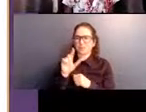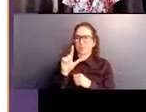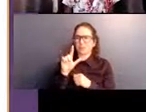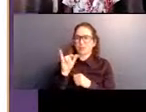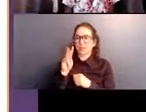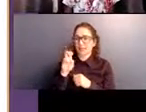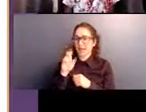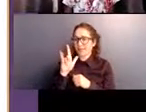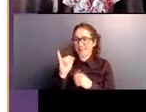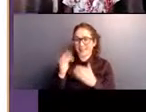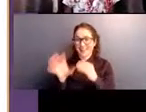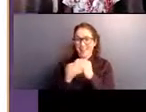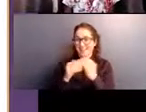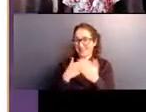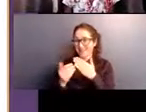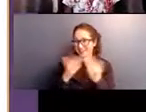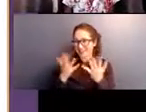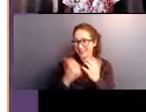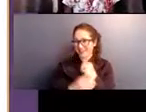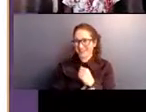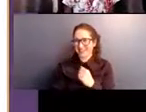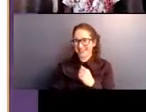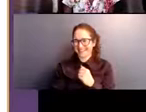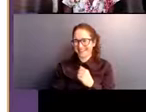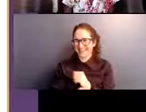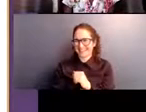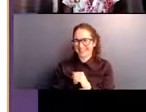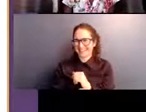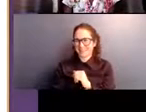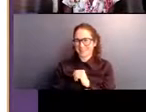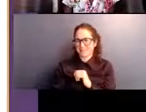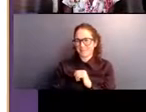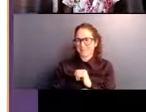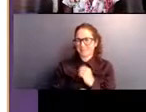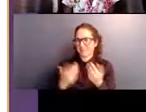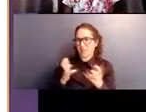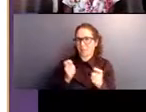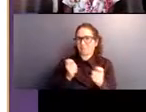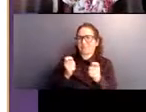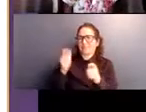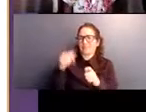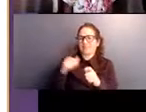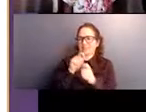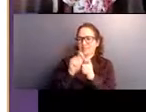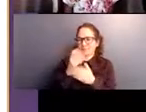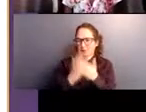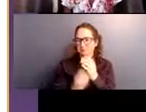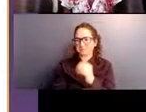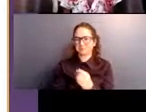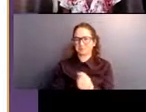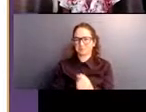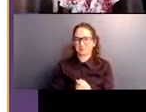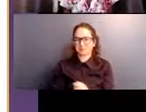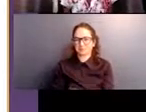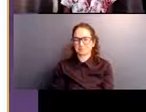chime in at any point in time here, because I don't want to monopolize this particular slide. Well,